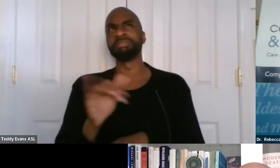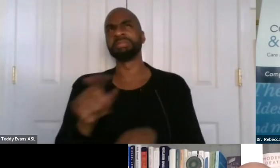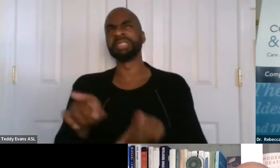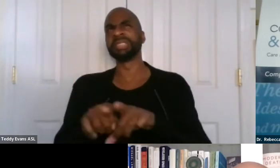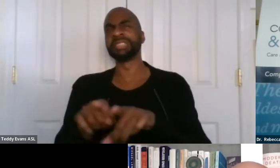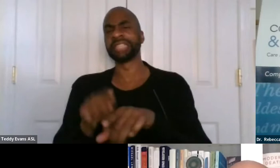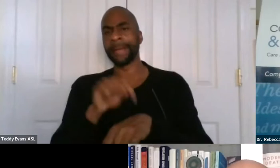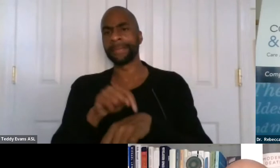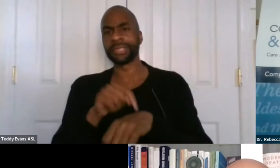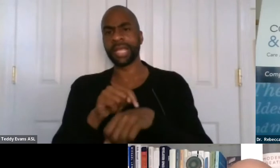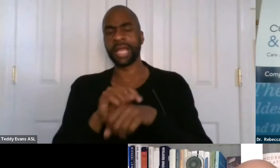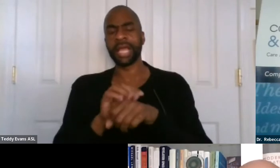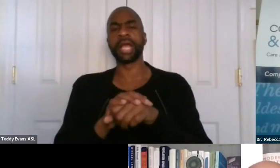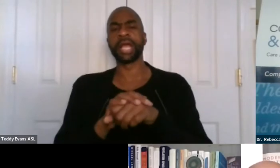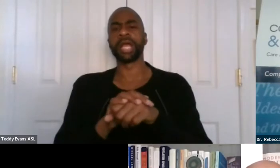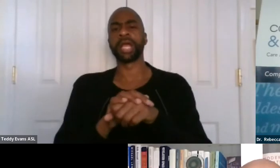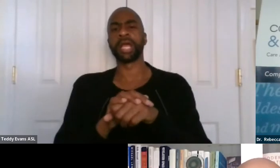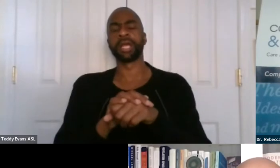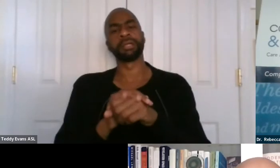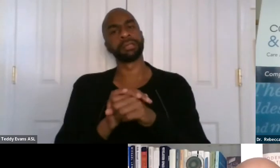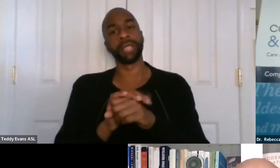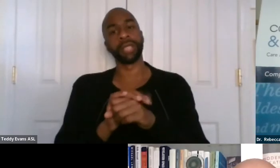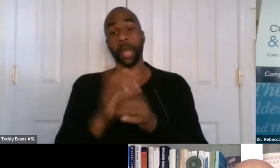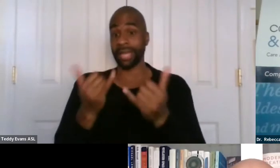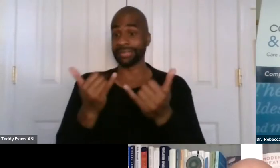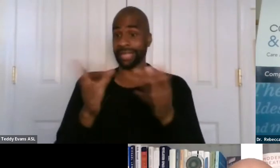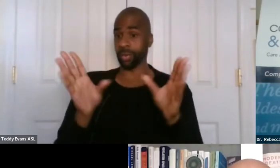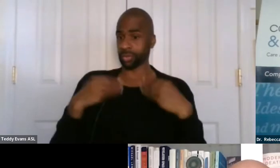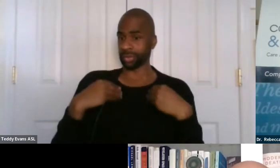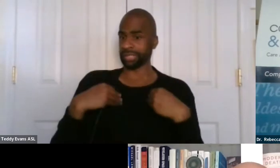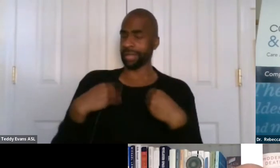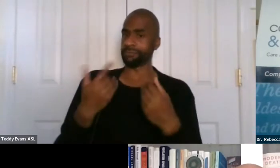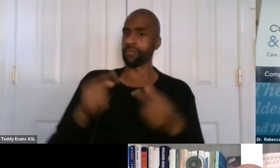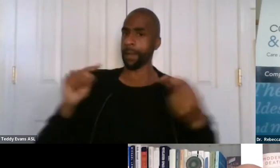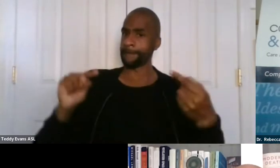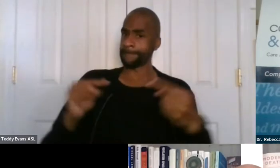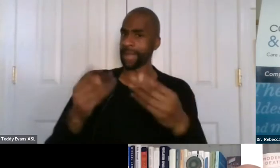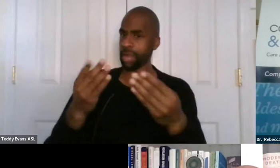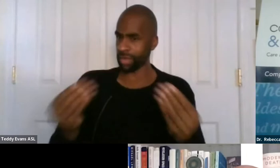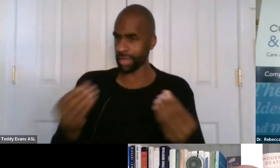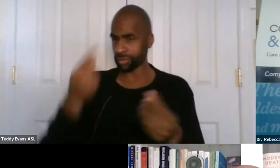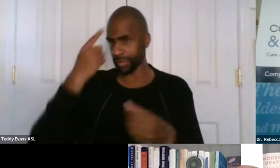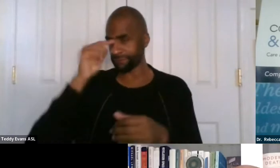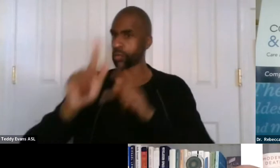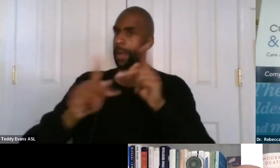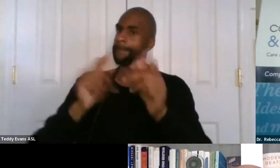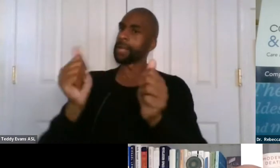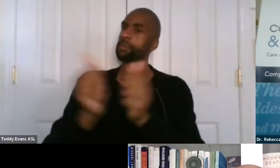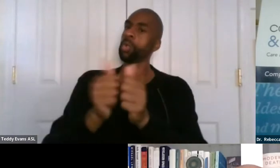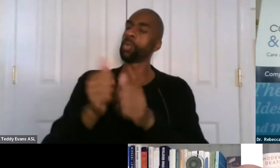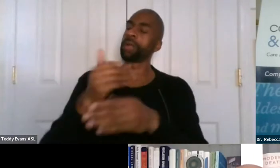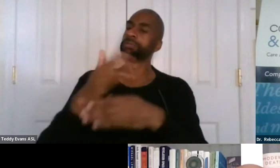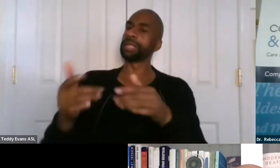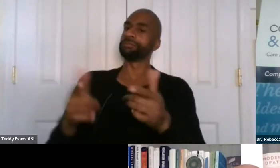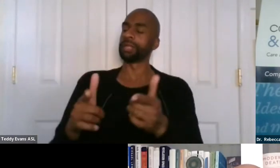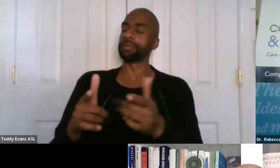you know, even though now it had become acceptable to treat pain relief in people who had terminal illnesses, what the corporate companies wanted to do